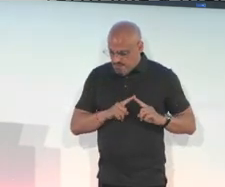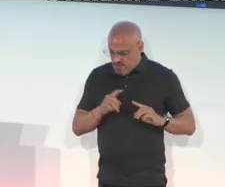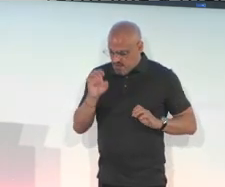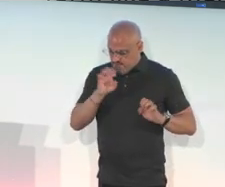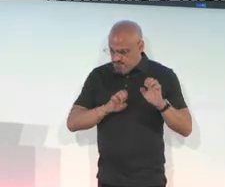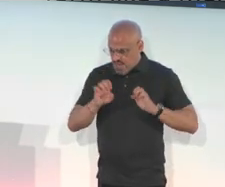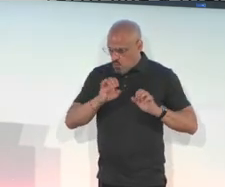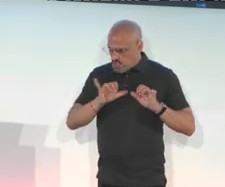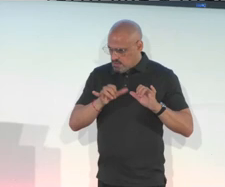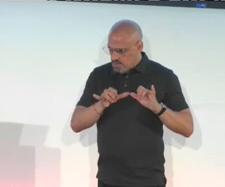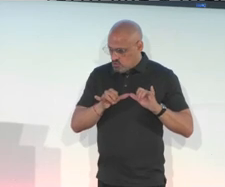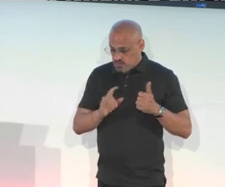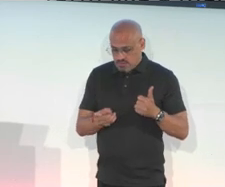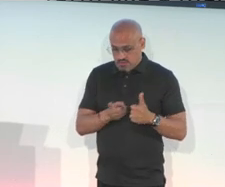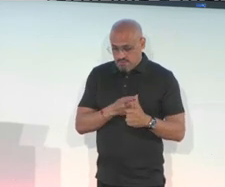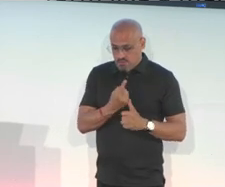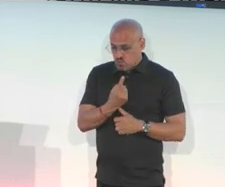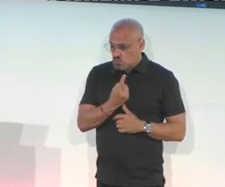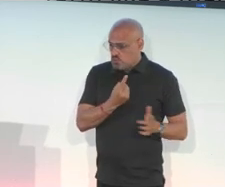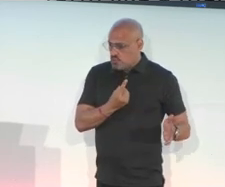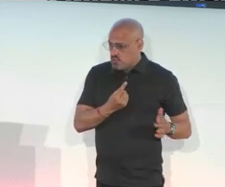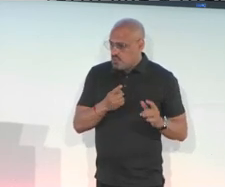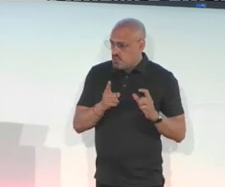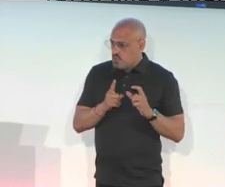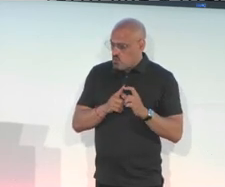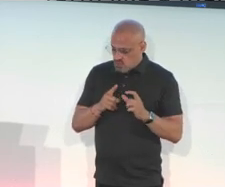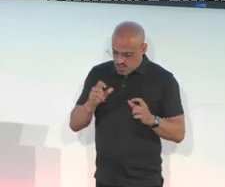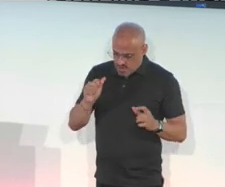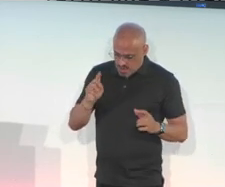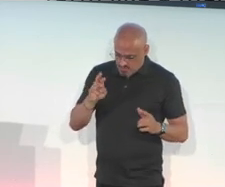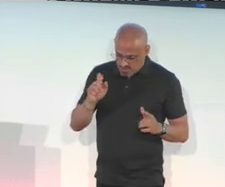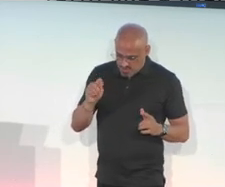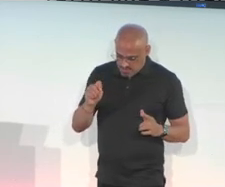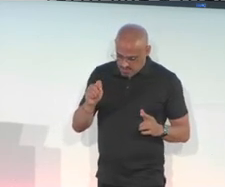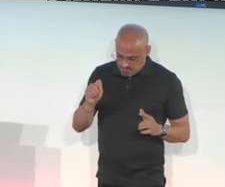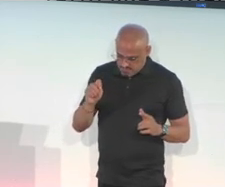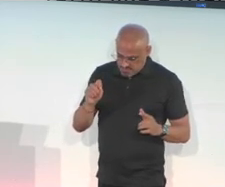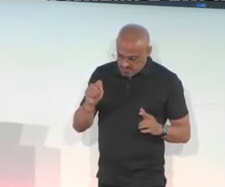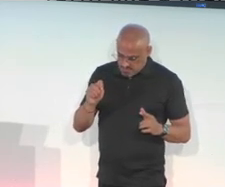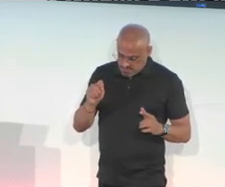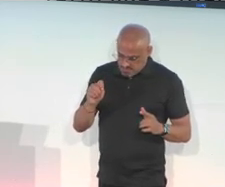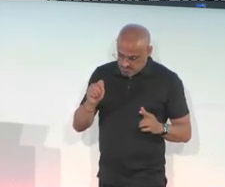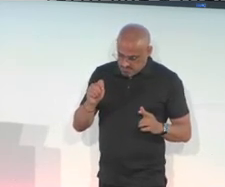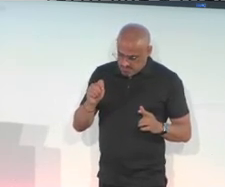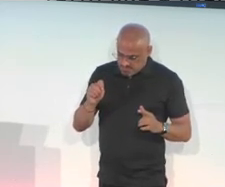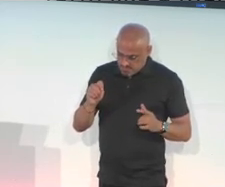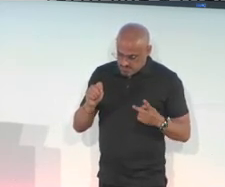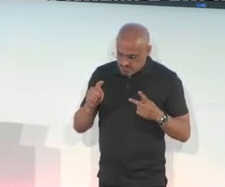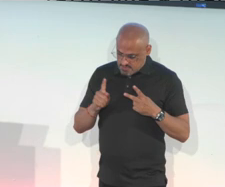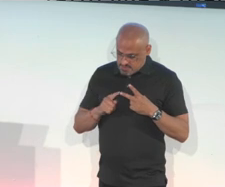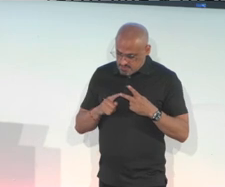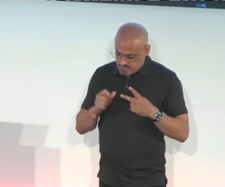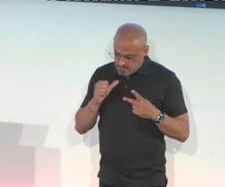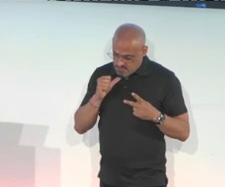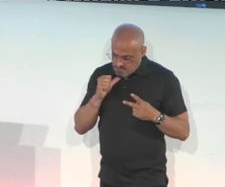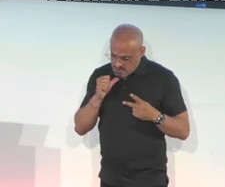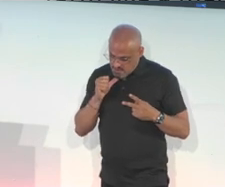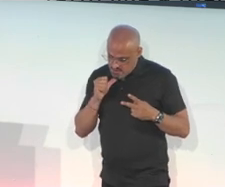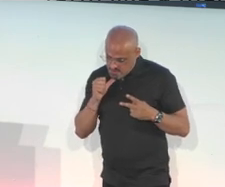evaluation metrics. So the first one is word error rate. The second one, numcor,